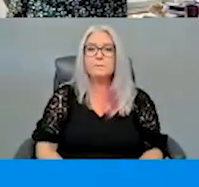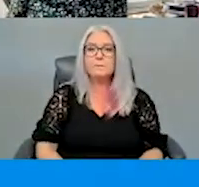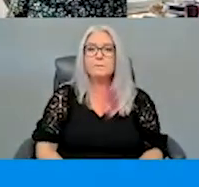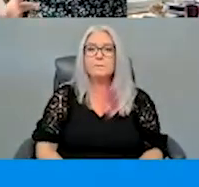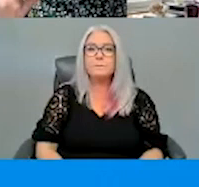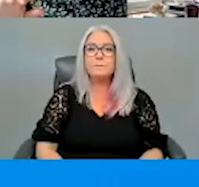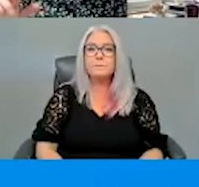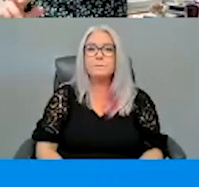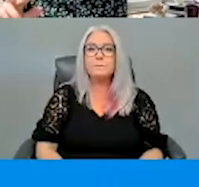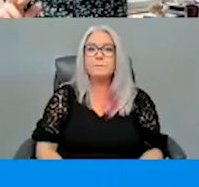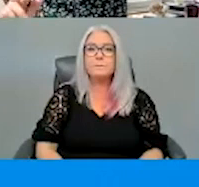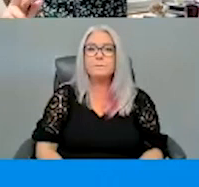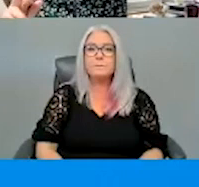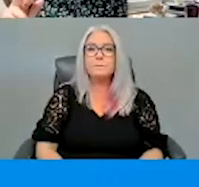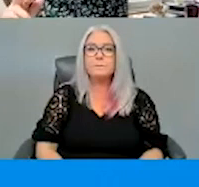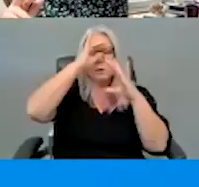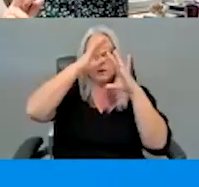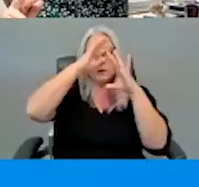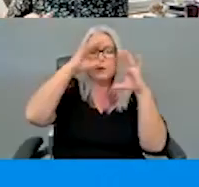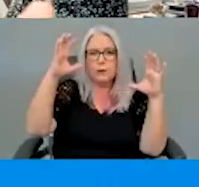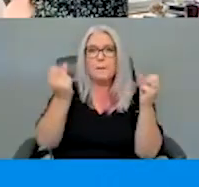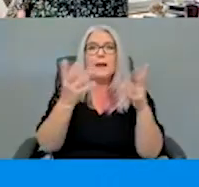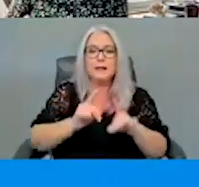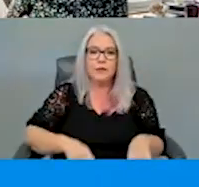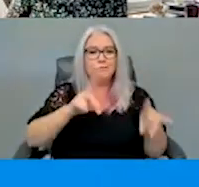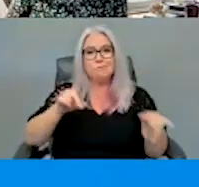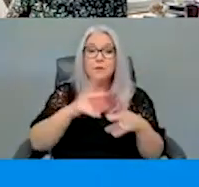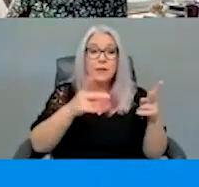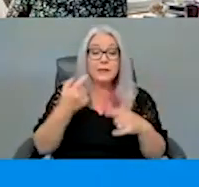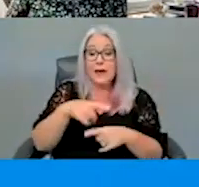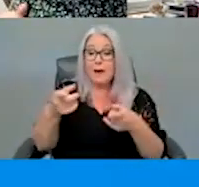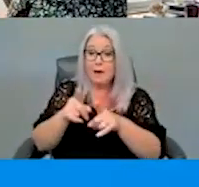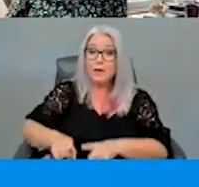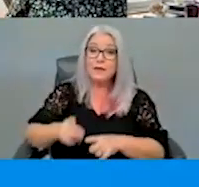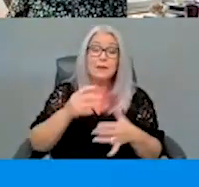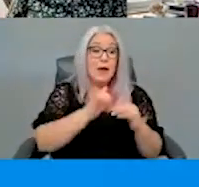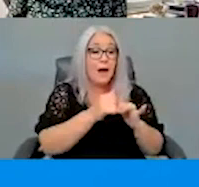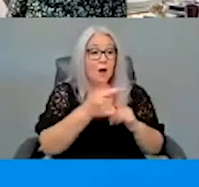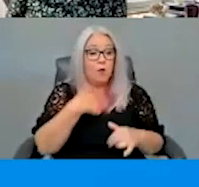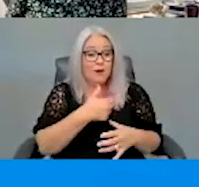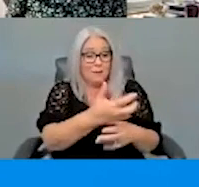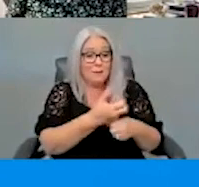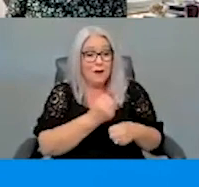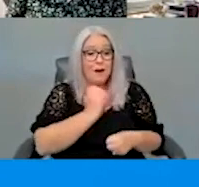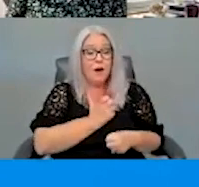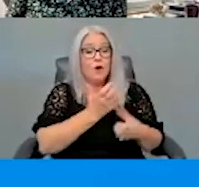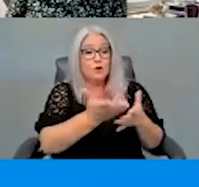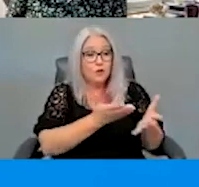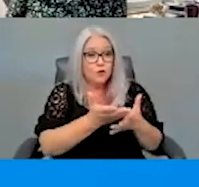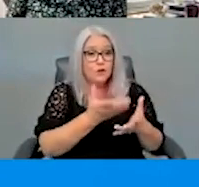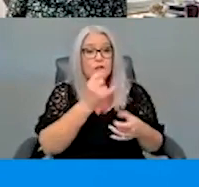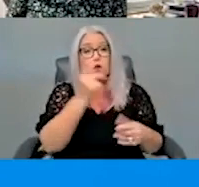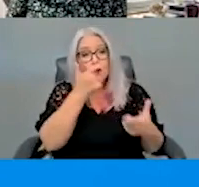where either or both of these assumptions are made in the way that services are delivered or planned for. You'll also see